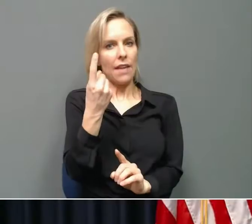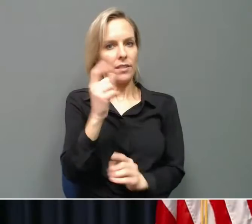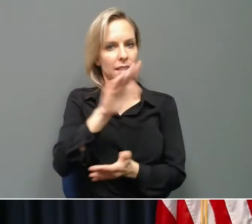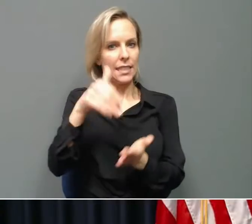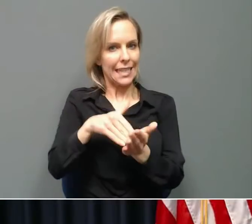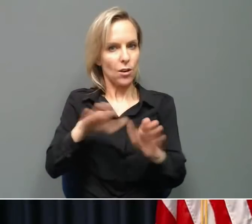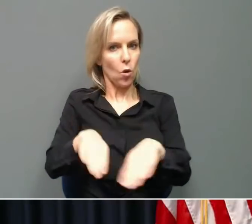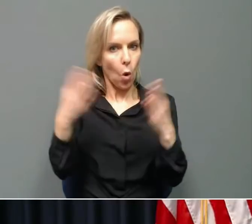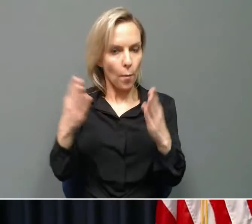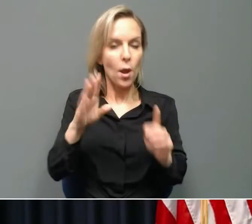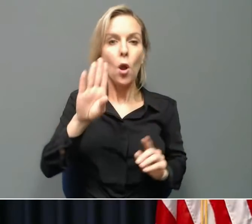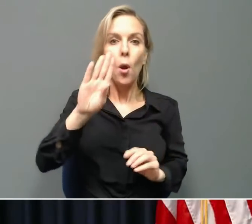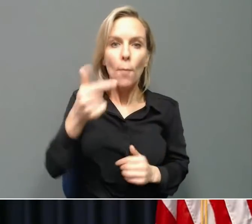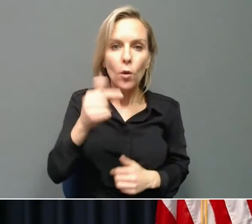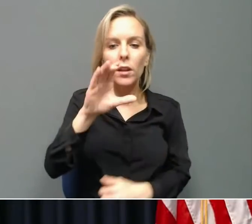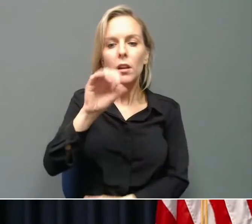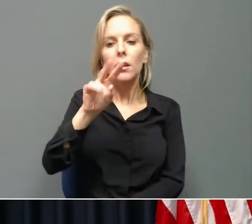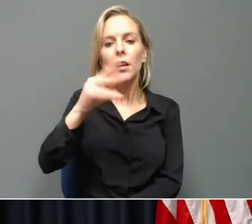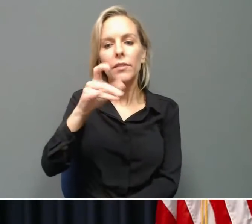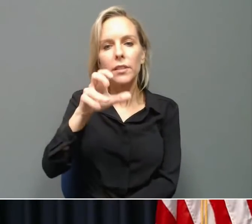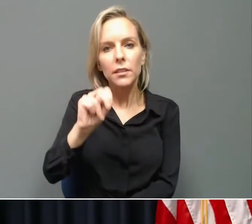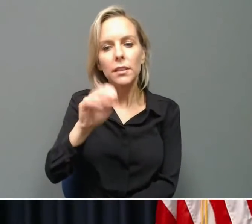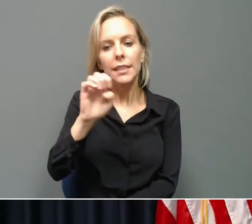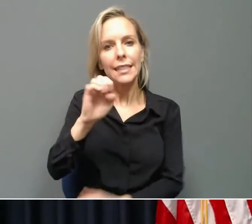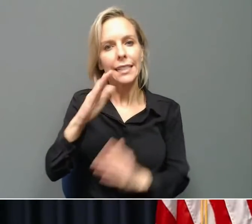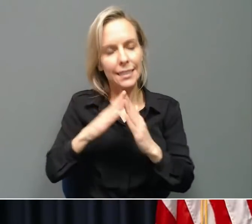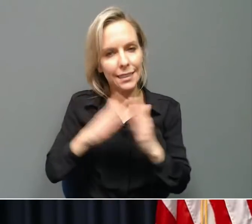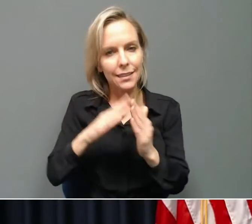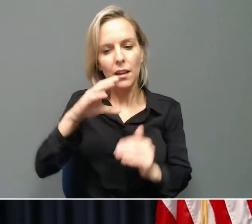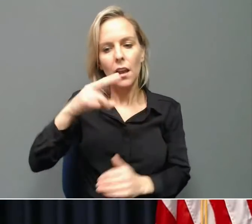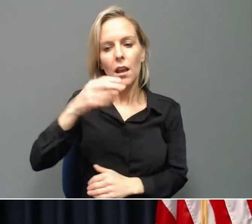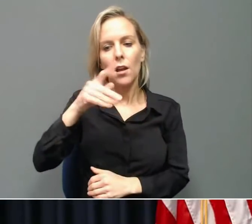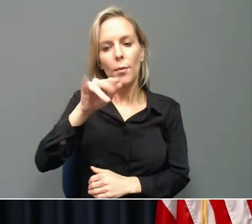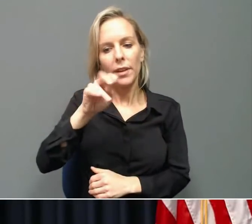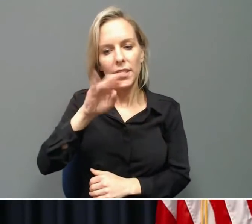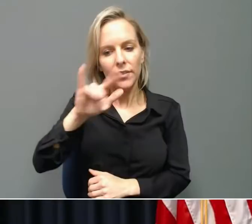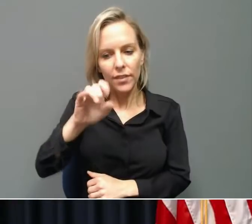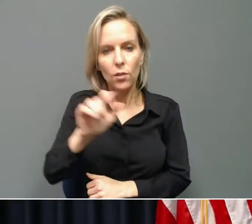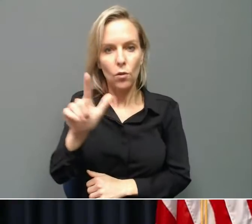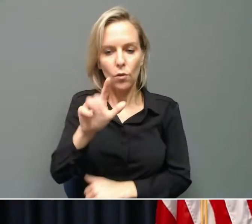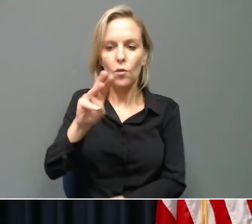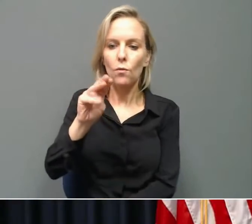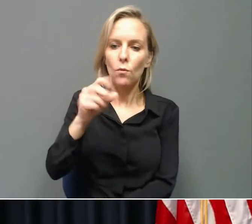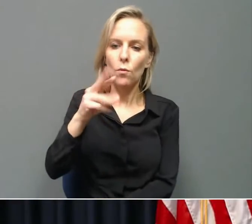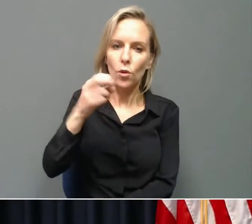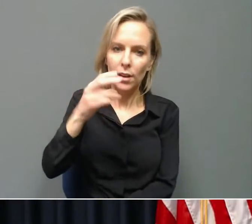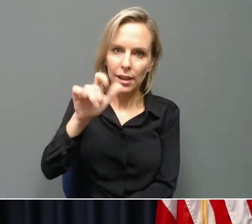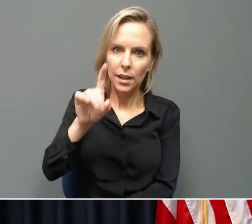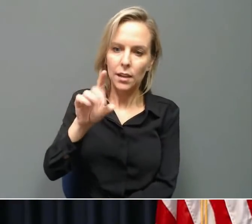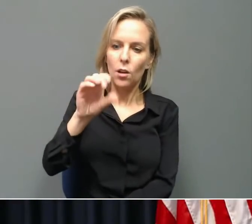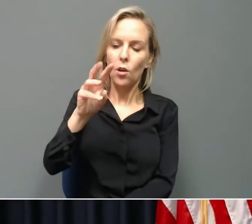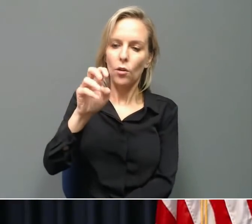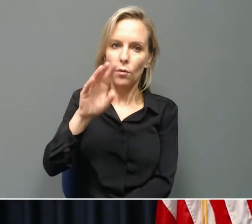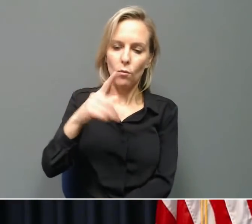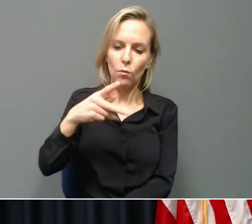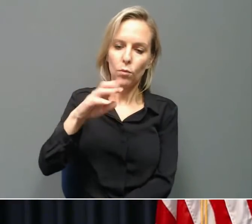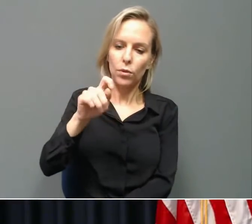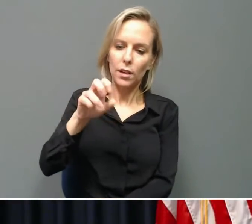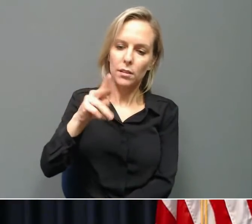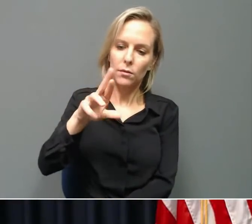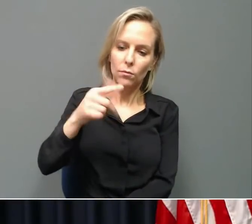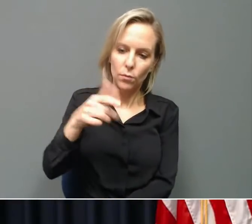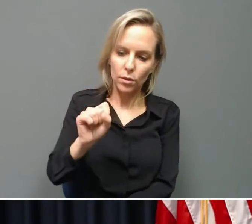Green, Covington, Elizabethtown, Hazard, Hopkinsville, Louisville, Moorhead, Owensboro, Paducah, Prestonsburg, and